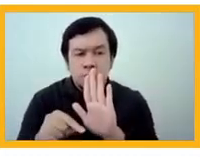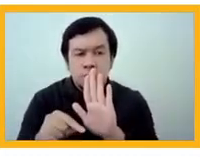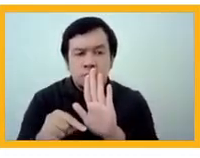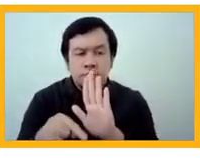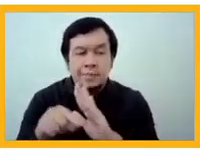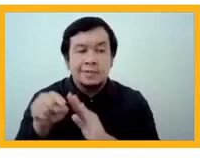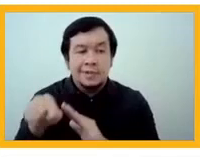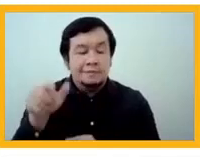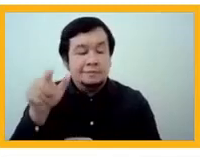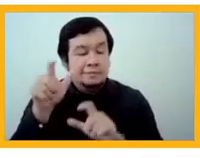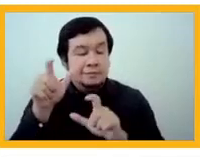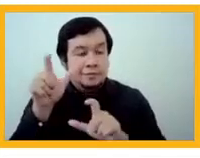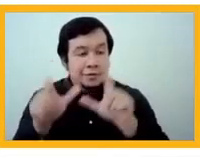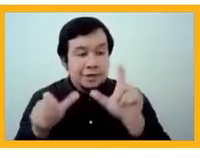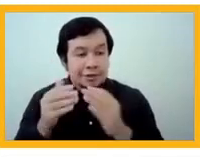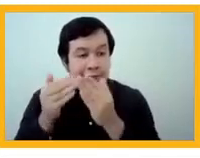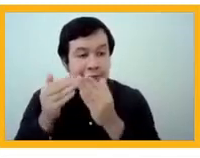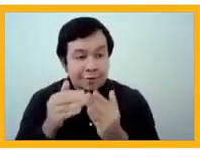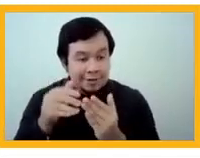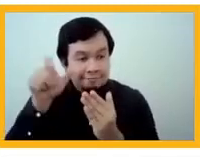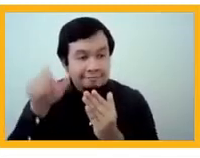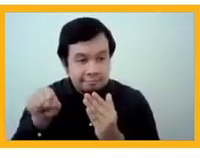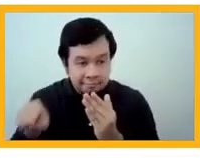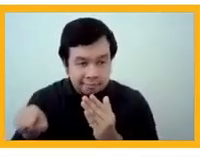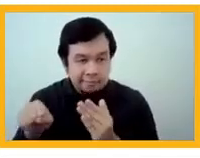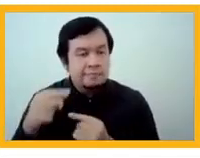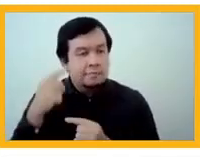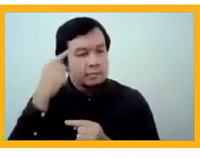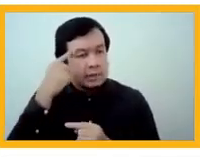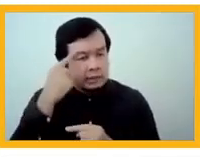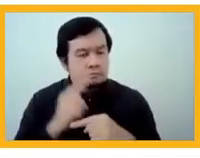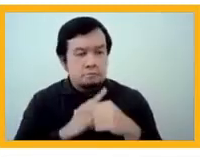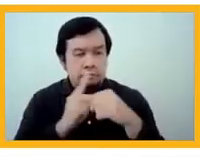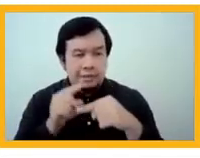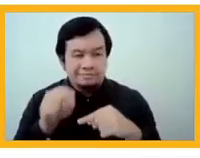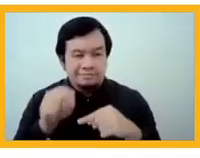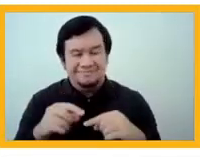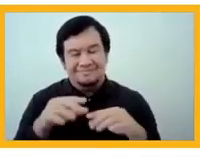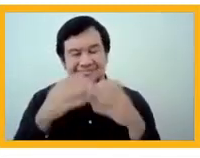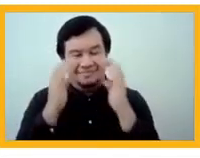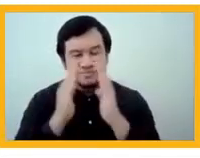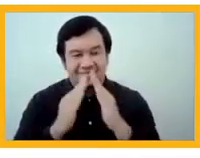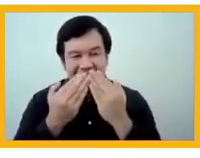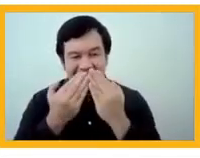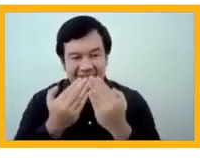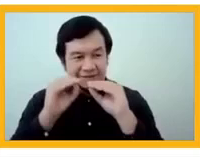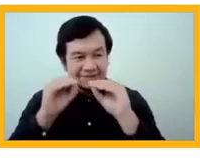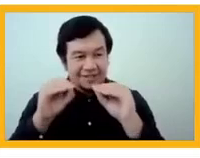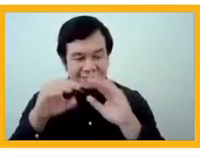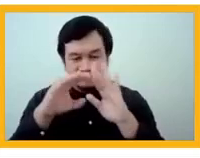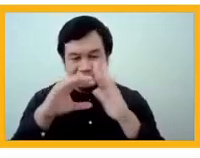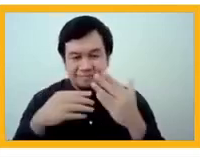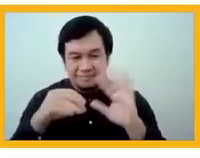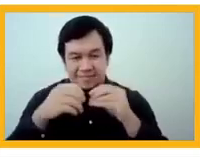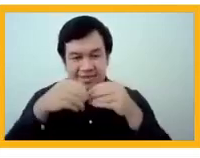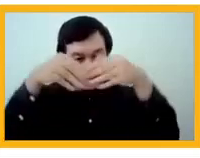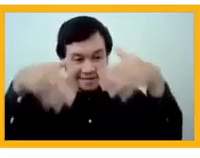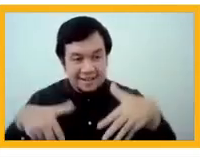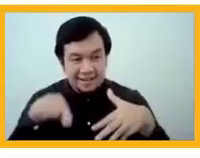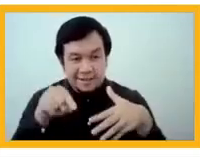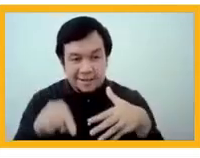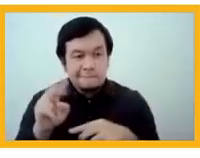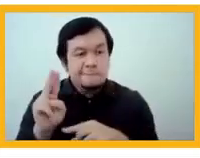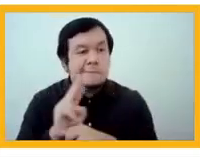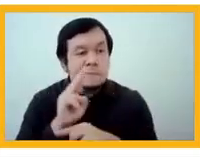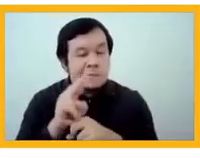are. So this itself, by the way, is one of the benefits of education technology, which is using the technology for measurement, which is something that we otherwise